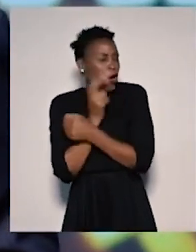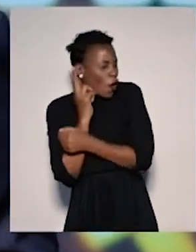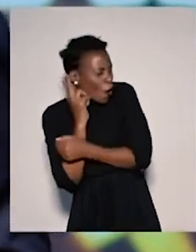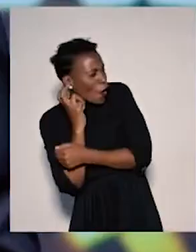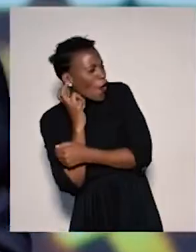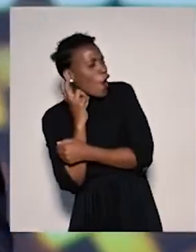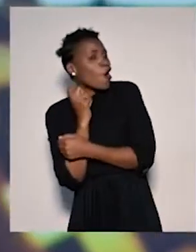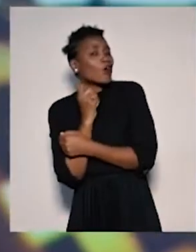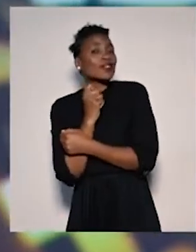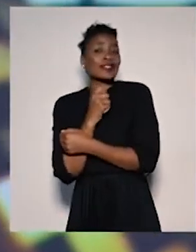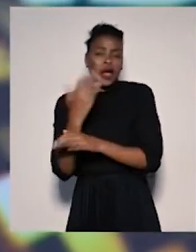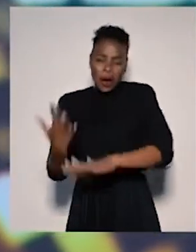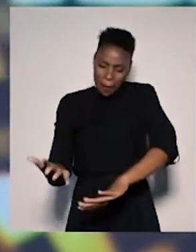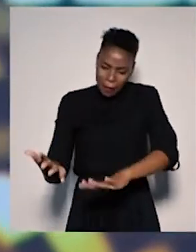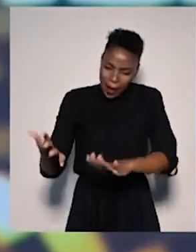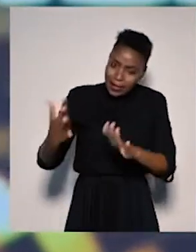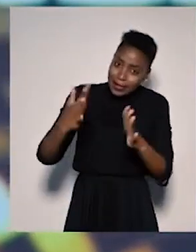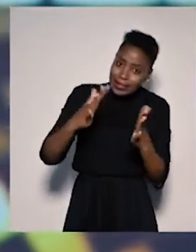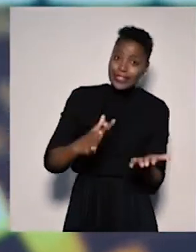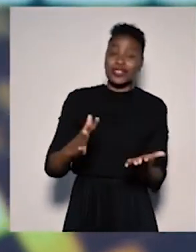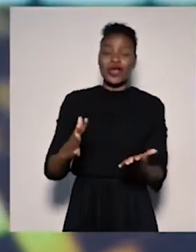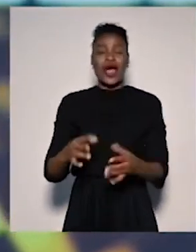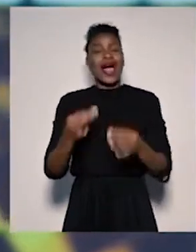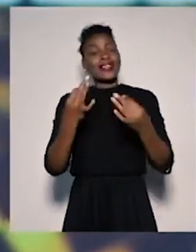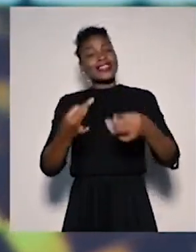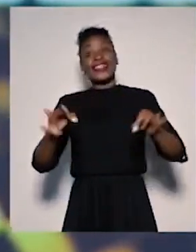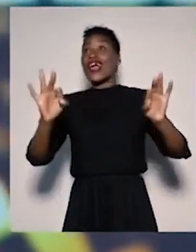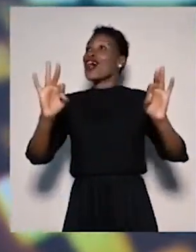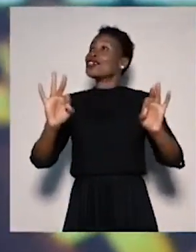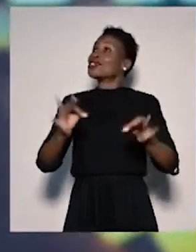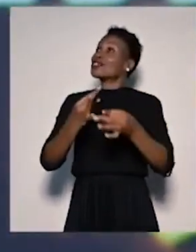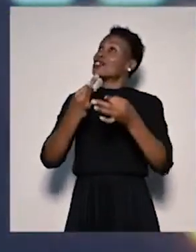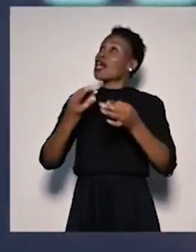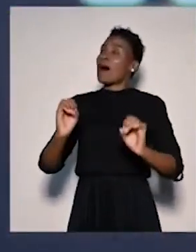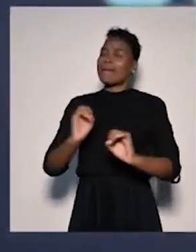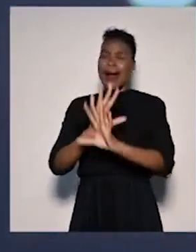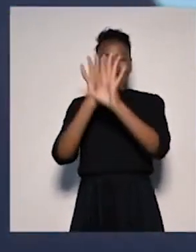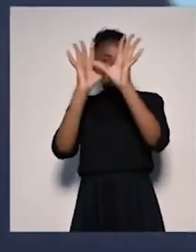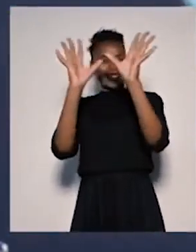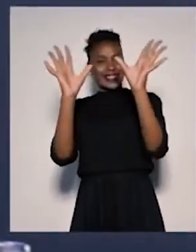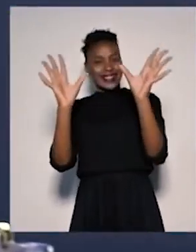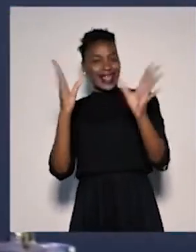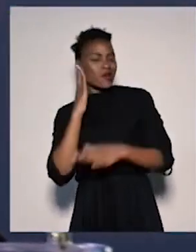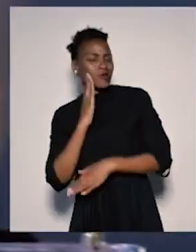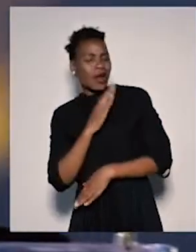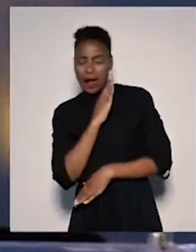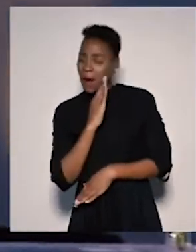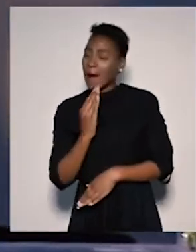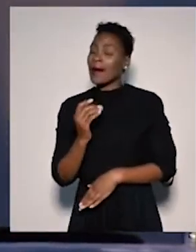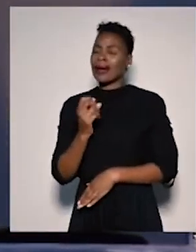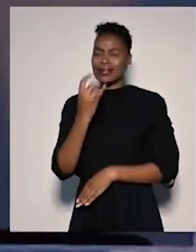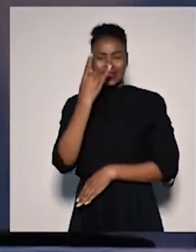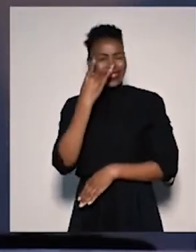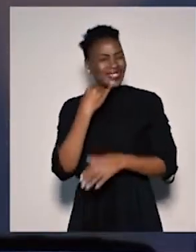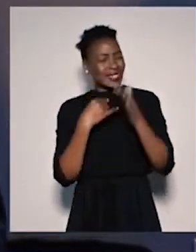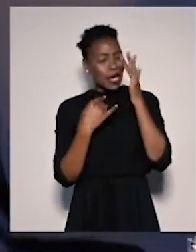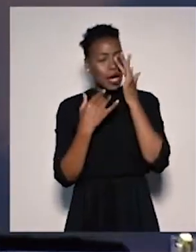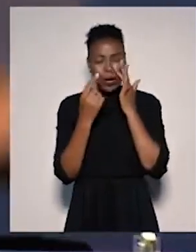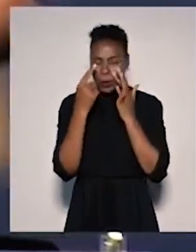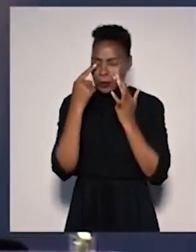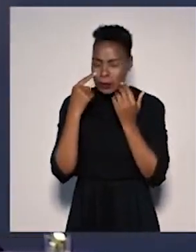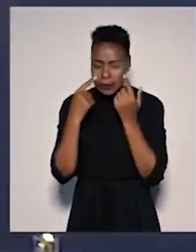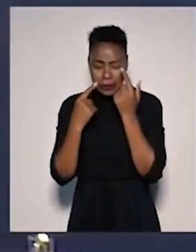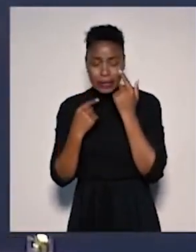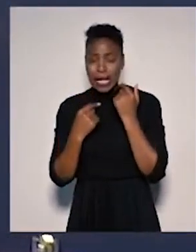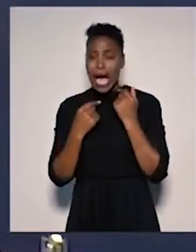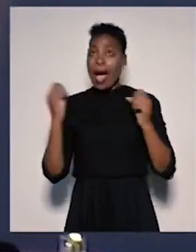has passed on, I was singing Amazing Grace. He says, no, I'm not much of a singer, Mara. I sang with tears in my eyes.